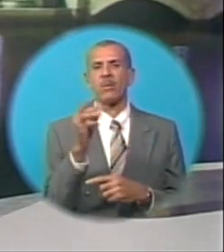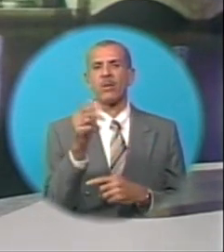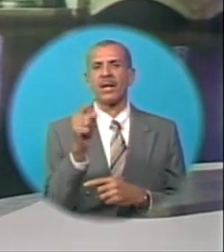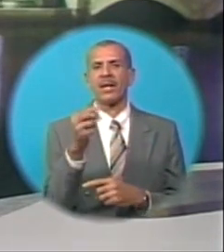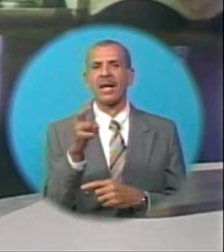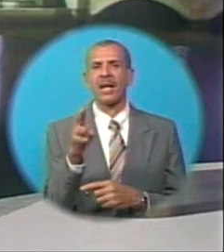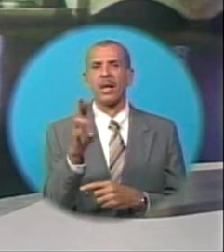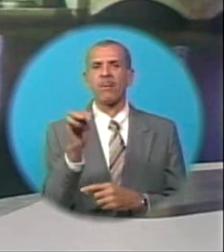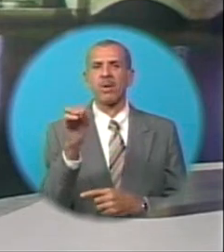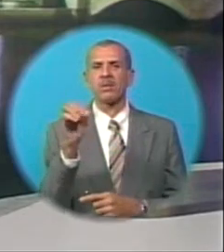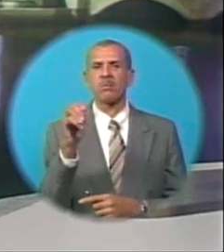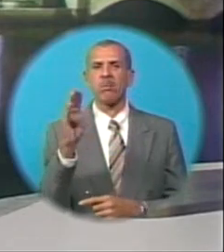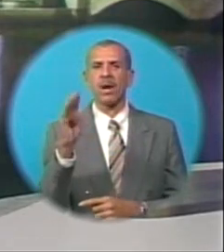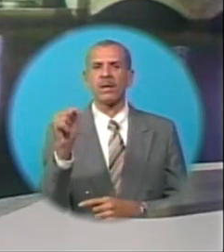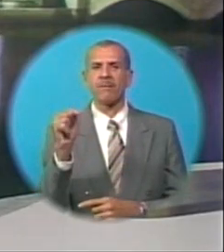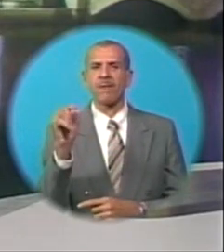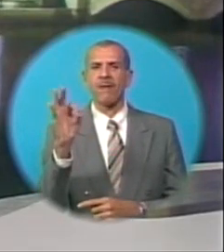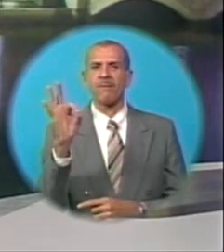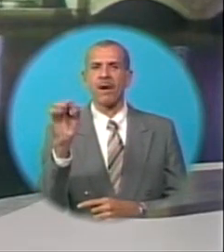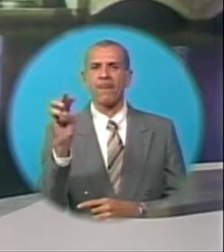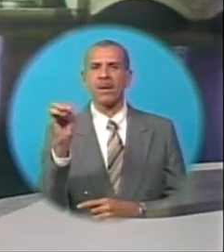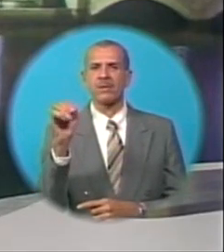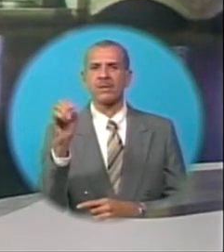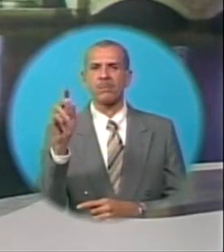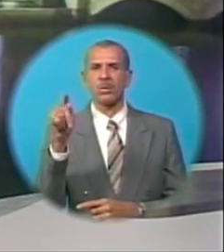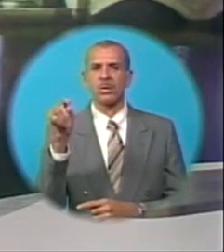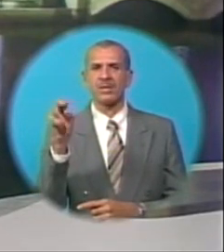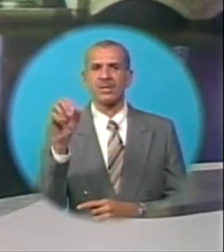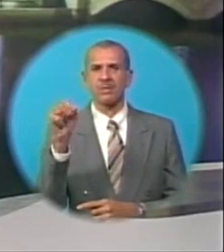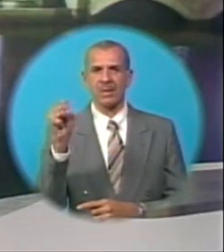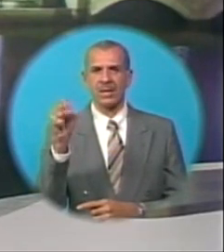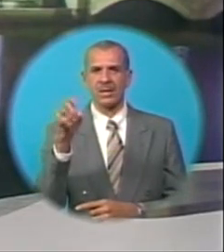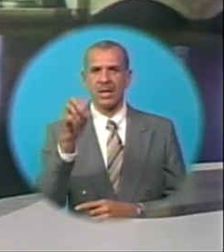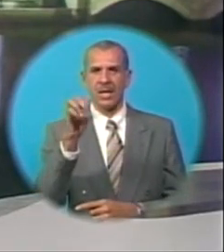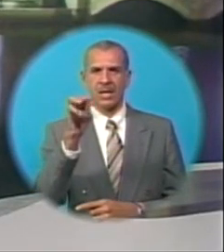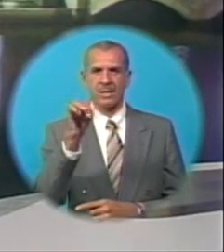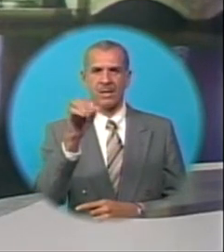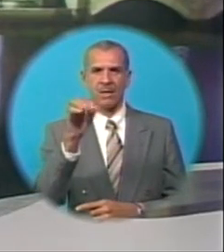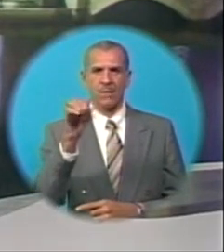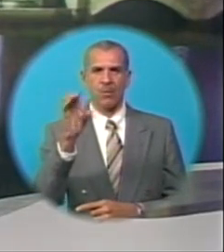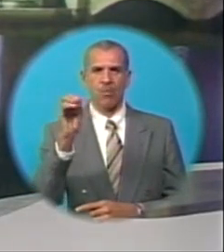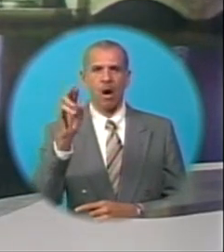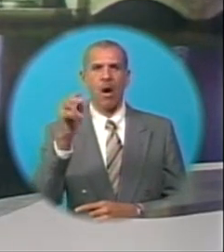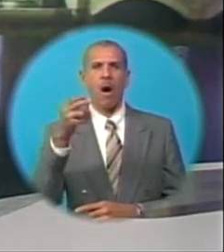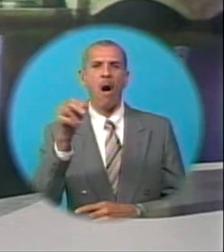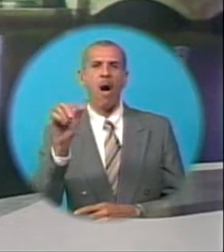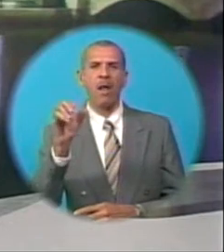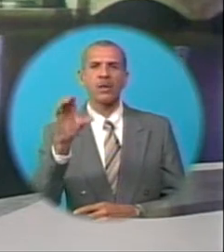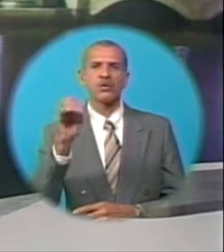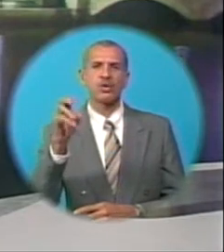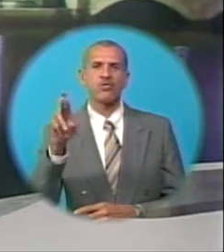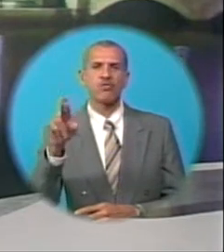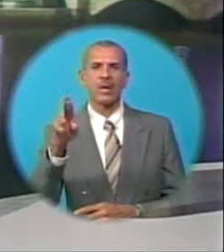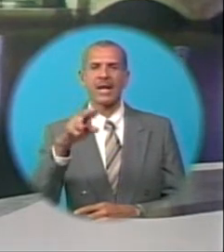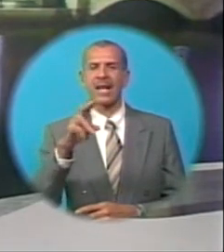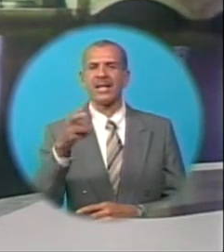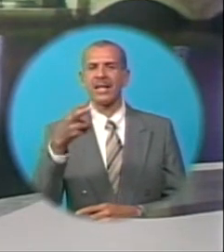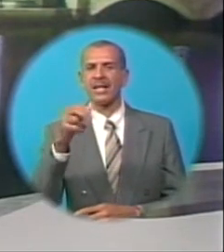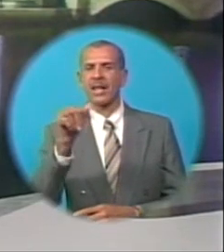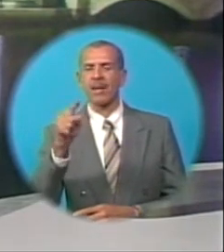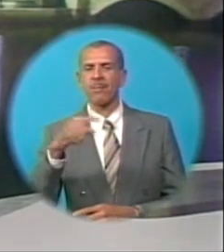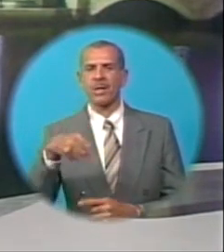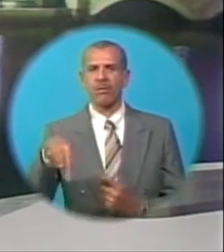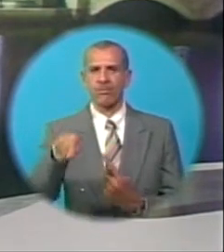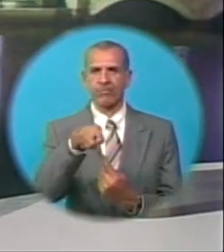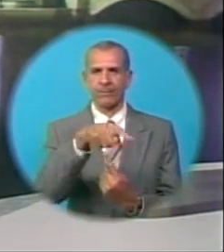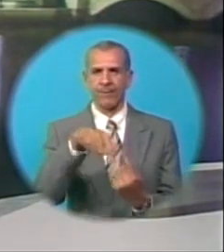Bottom, Farmers, Pori Springs, Dunscombe, Rock Hall, Church Road, Hillaby, and surrounding districts. The